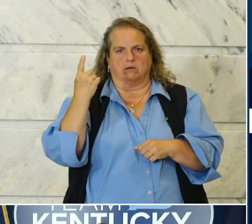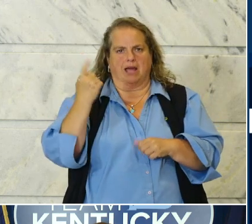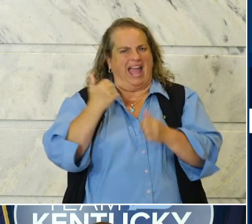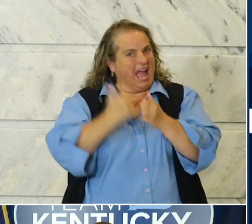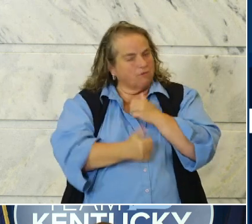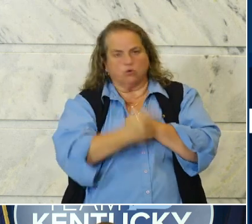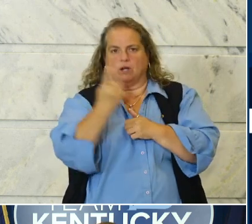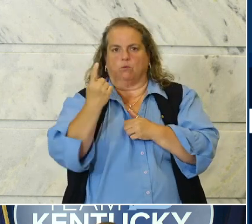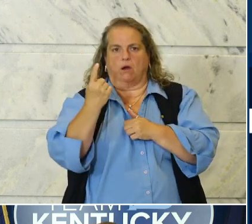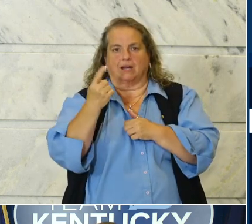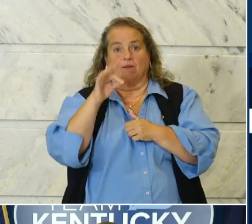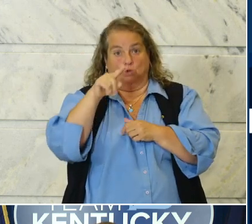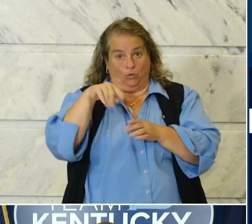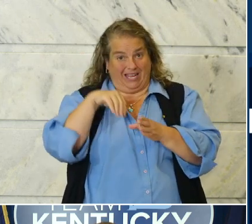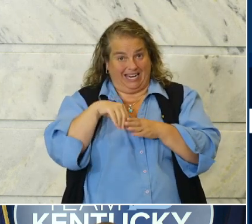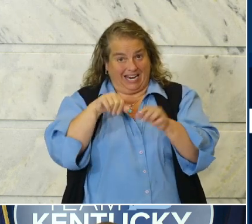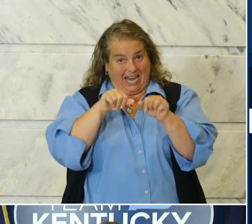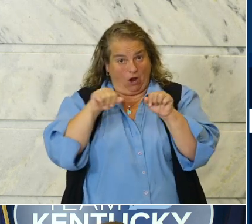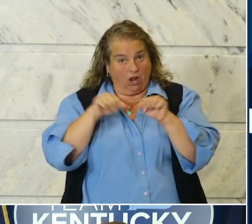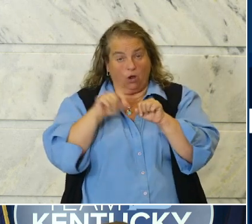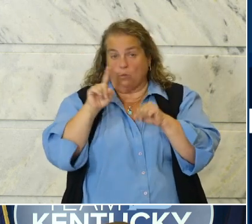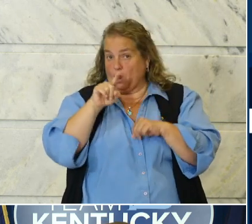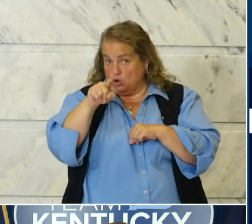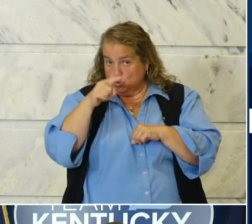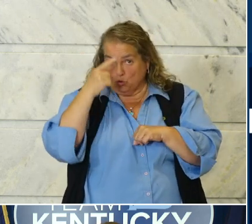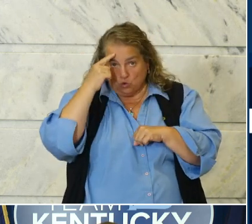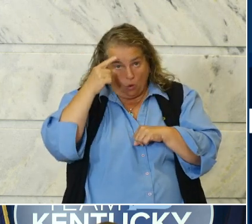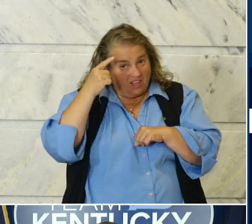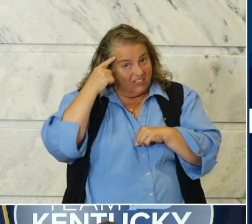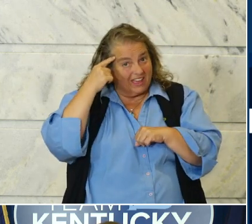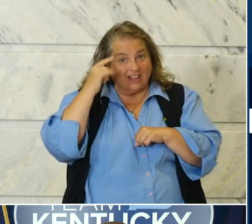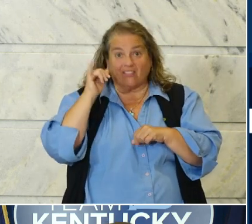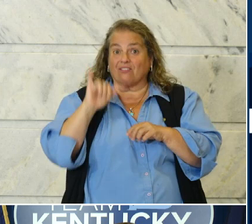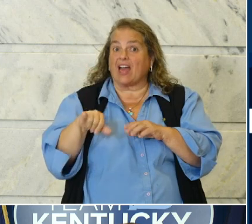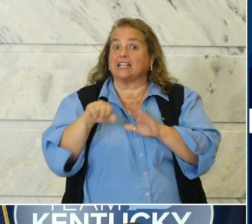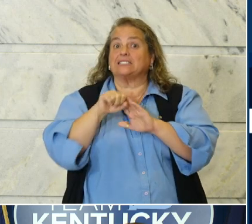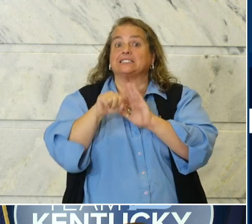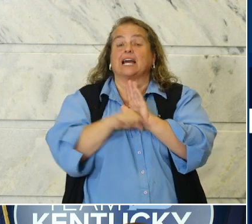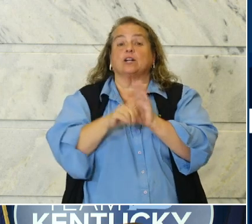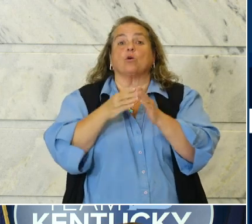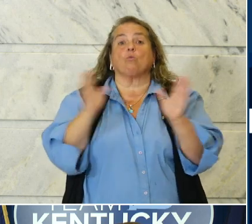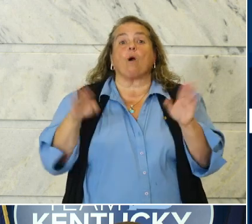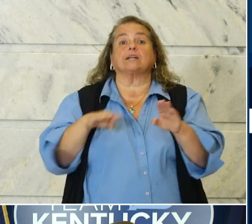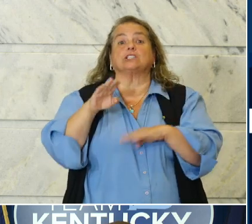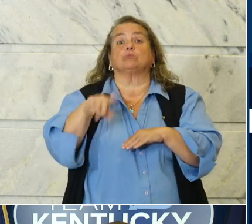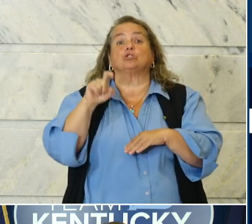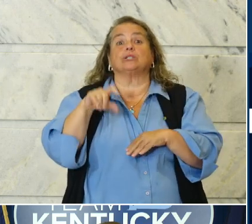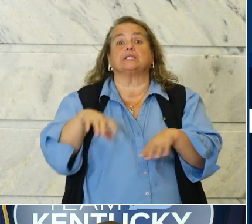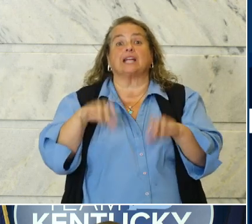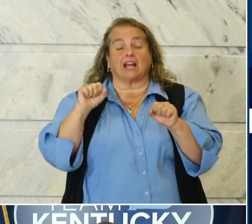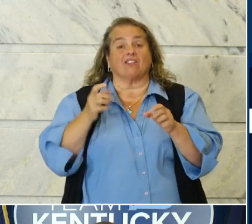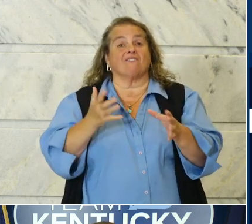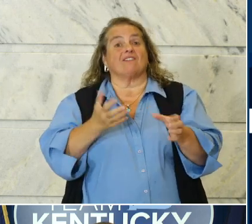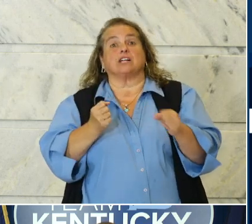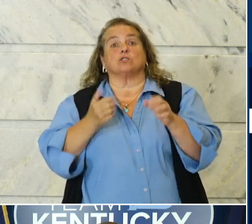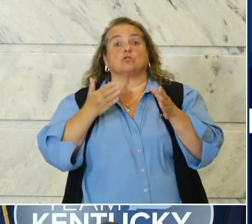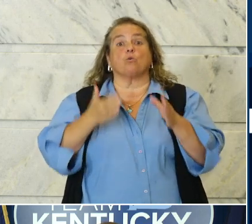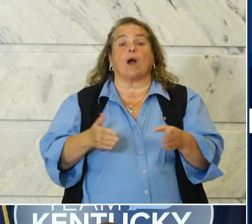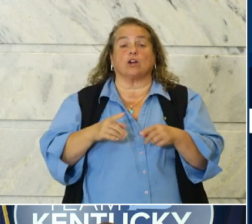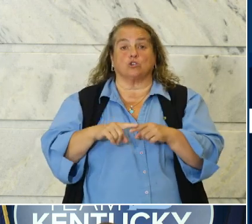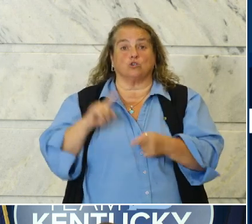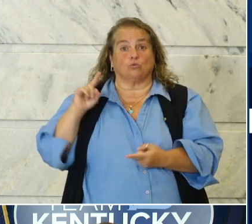you are in an area where you don't think statewide steps should be taken, guess what? The fastest way to reduce your